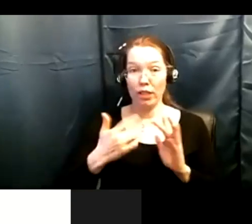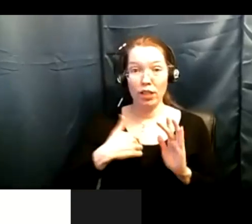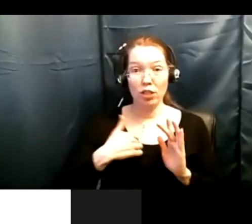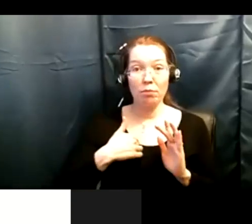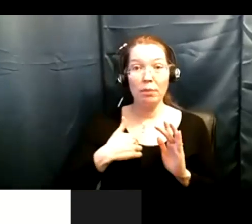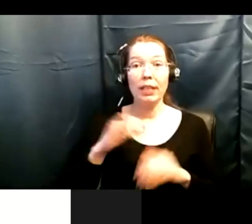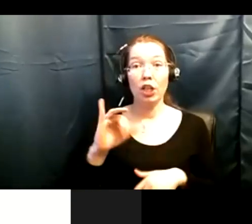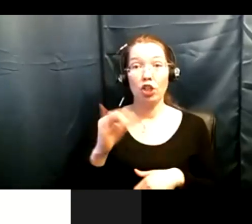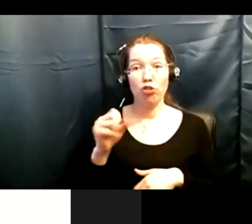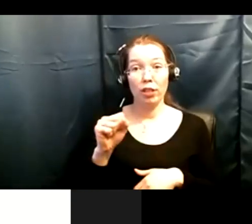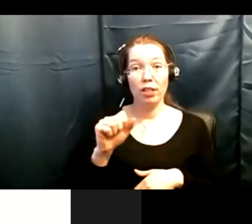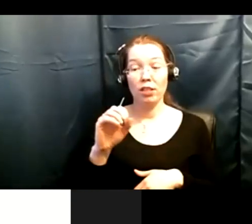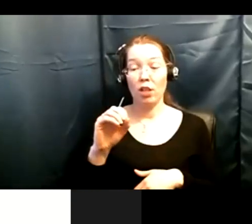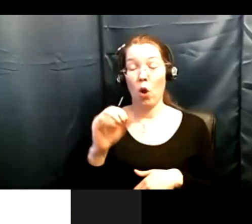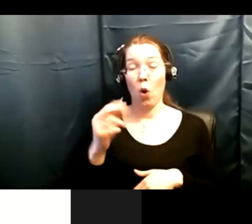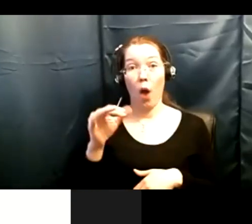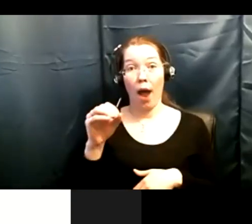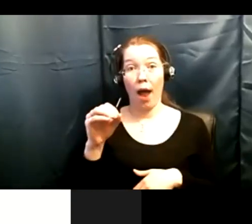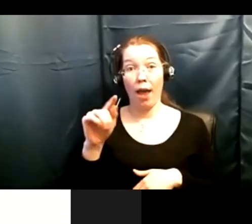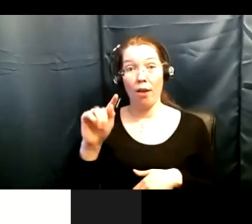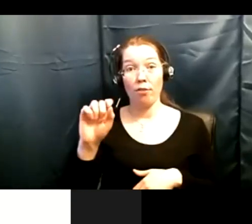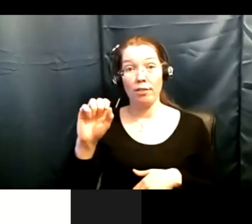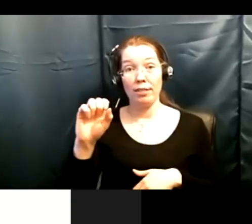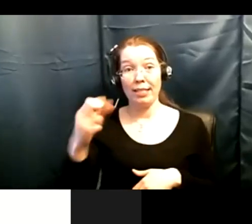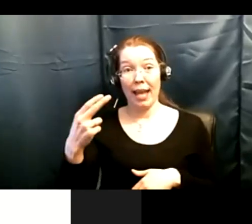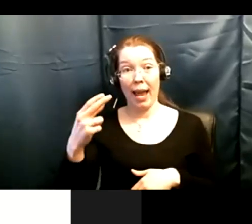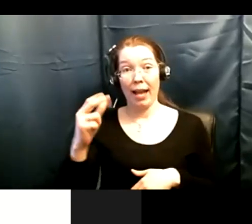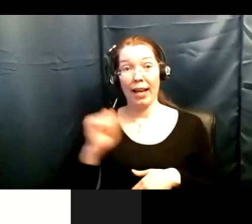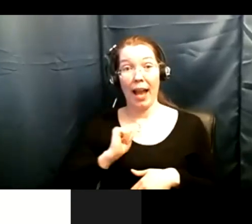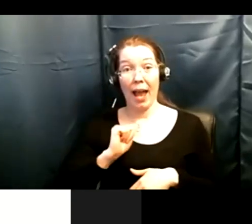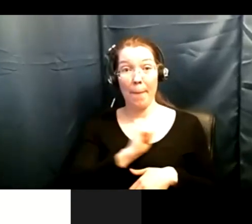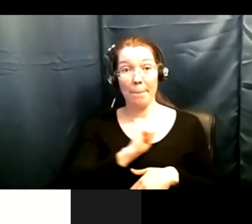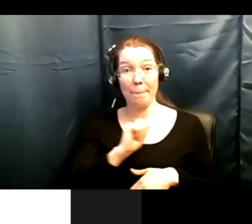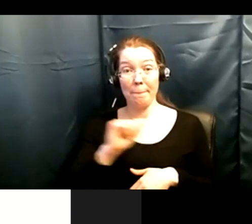at Ohio Tech Ambassador.org.